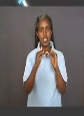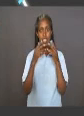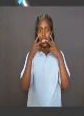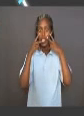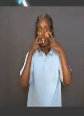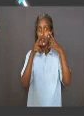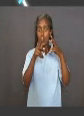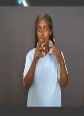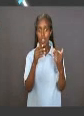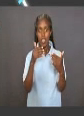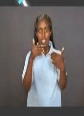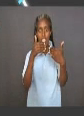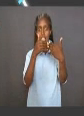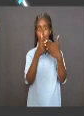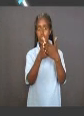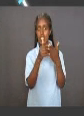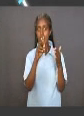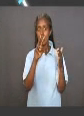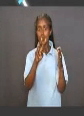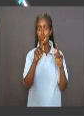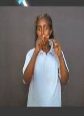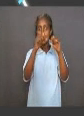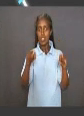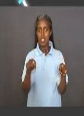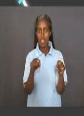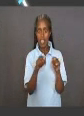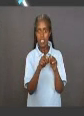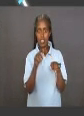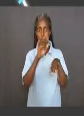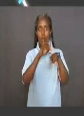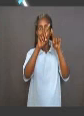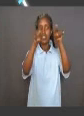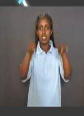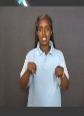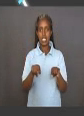Look closely at the 2 triangles on your screen.